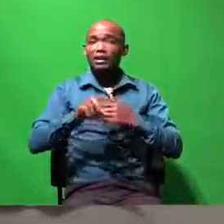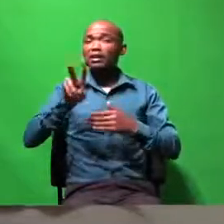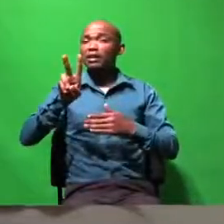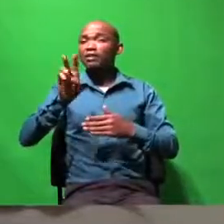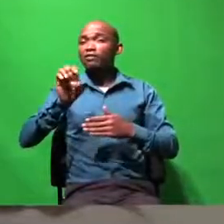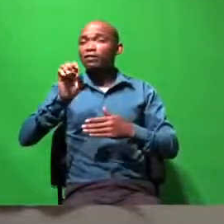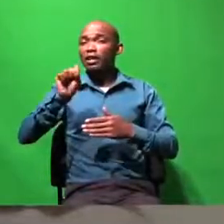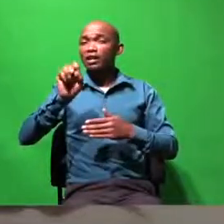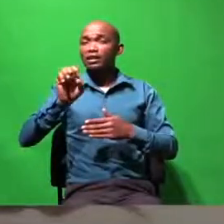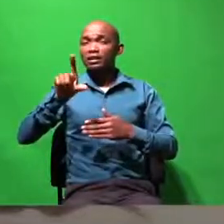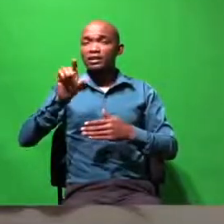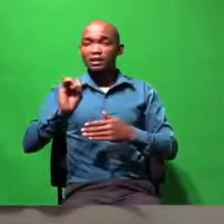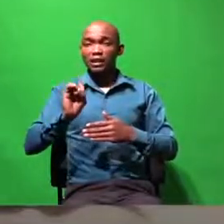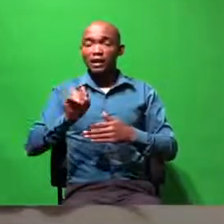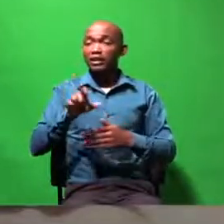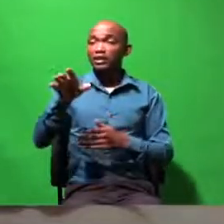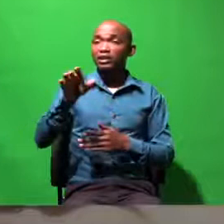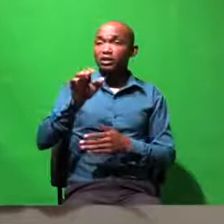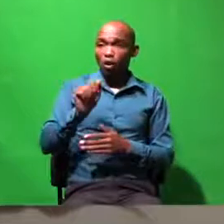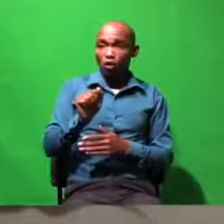we call lacteal.